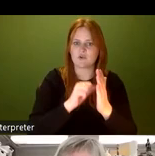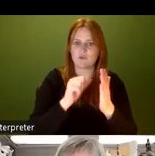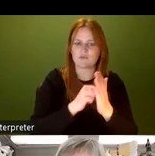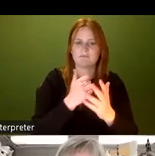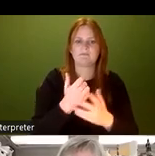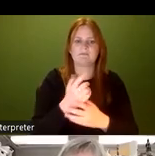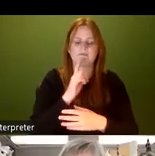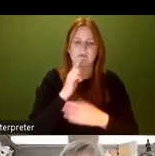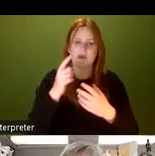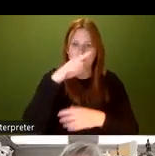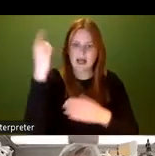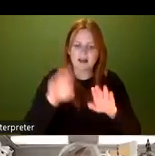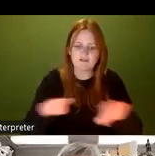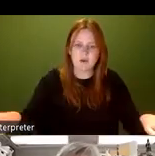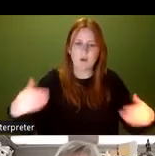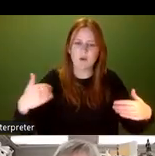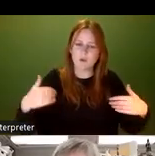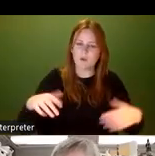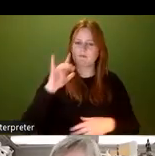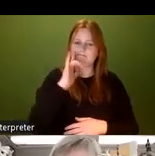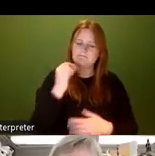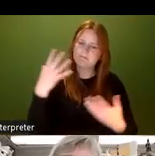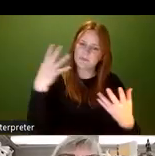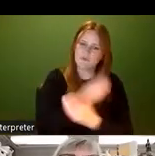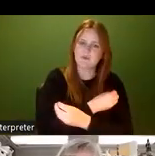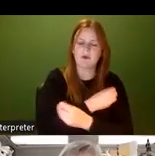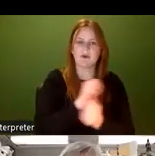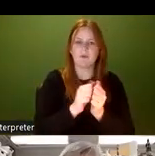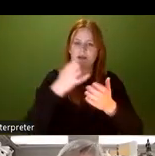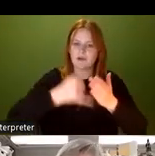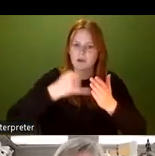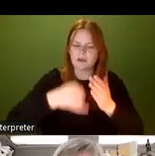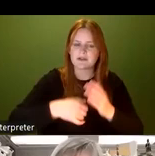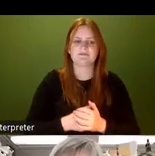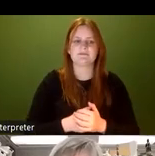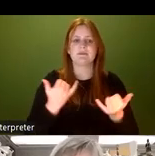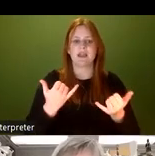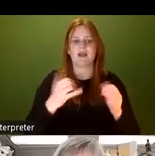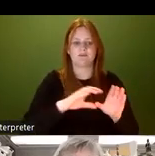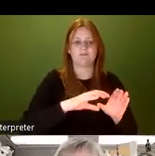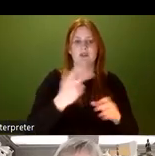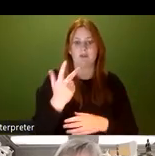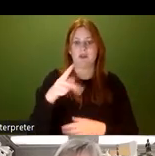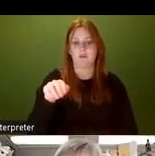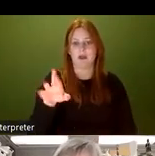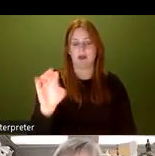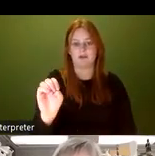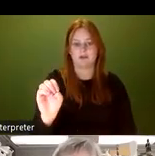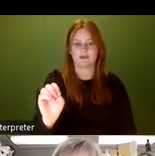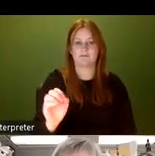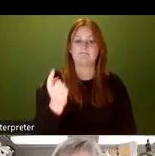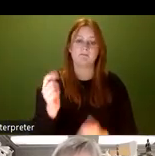beautifully. And there's the three pyres. Now, the pyre with flower brick has its